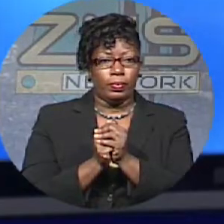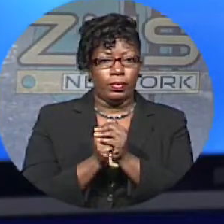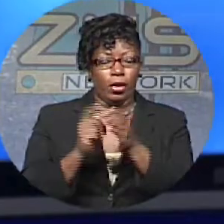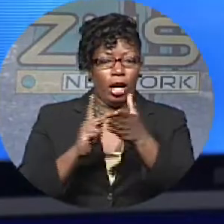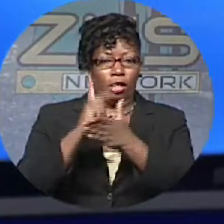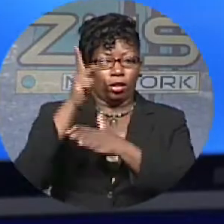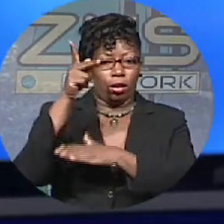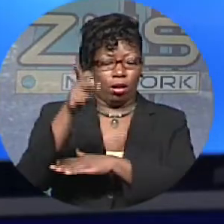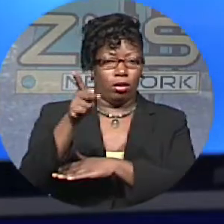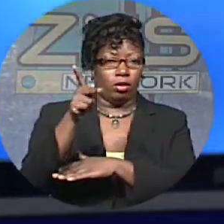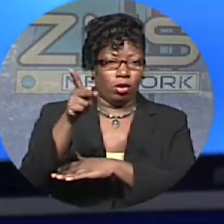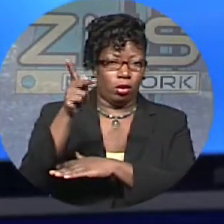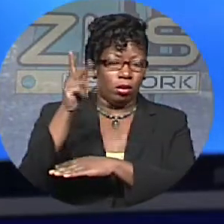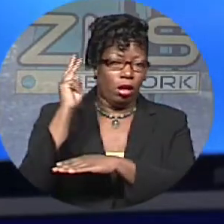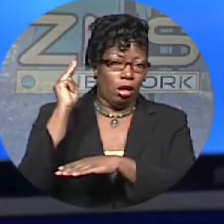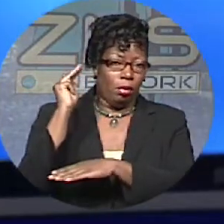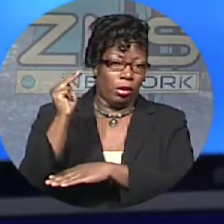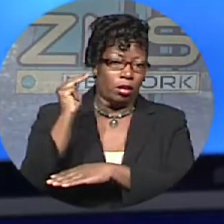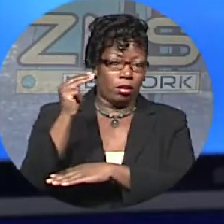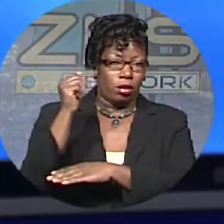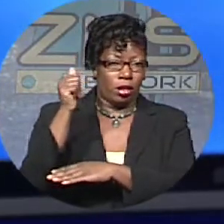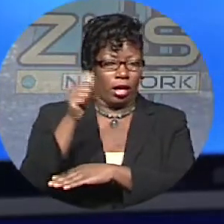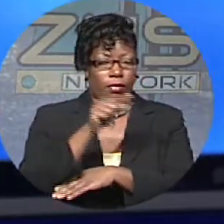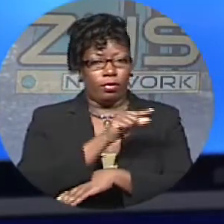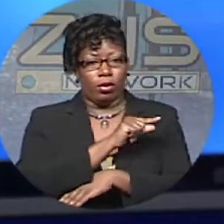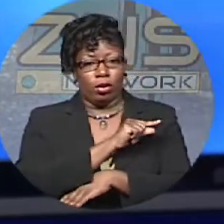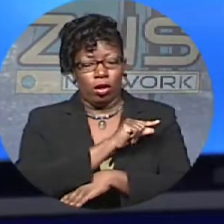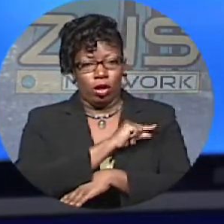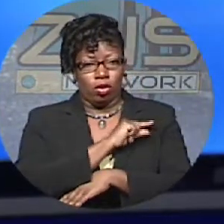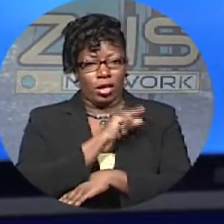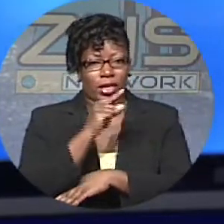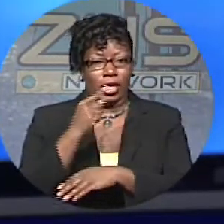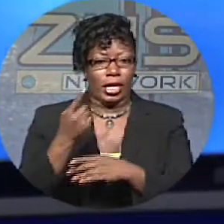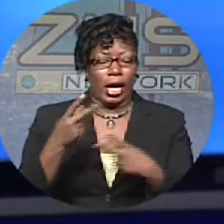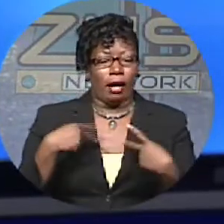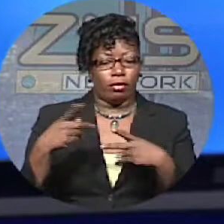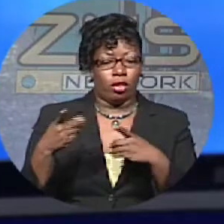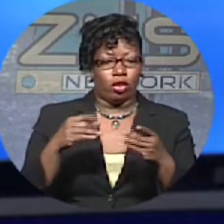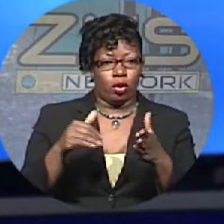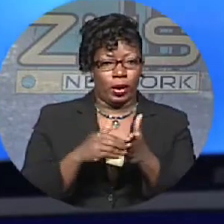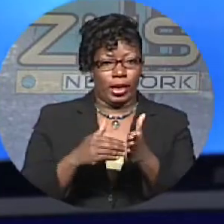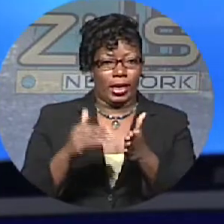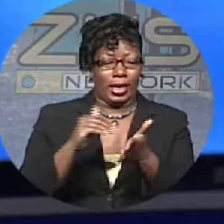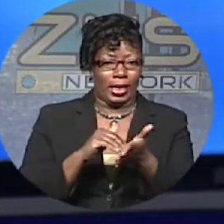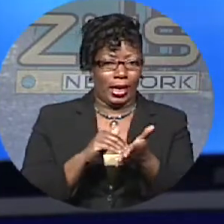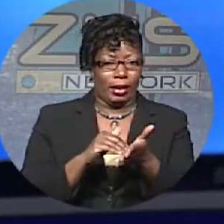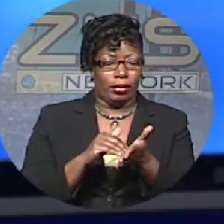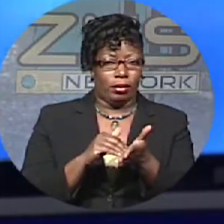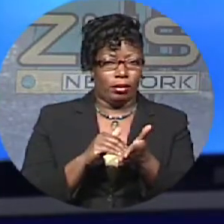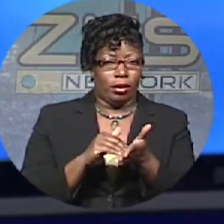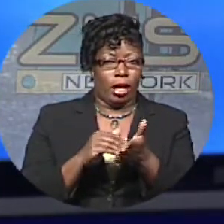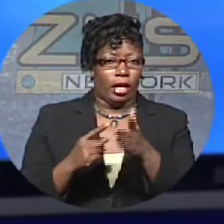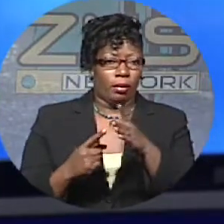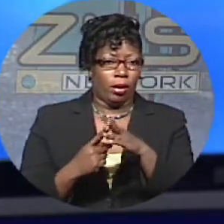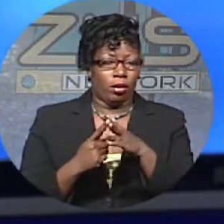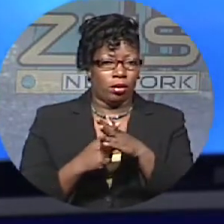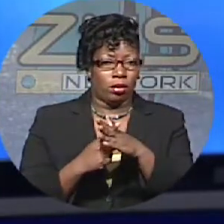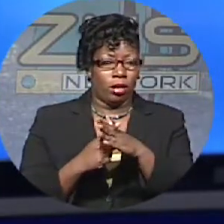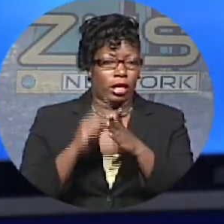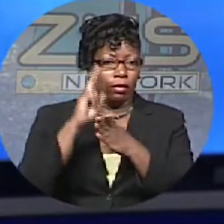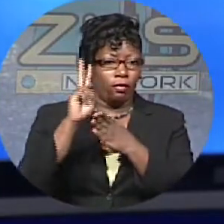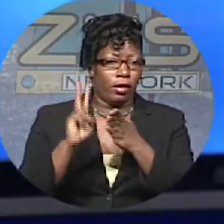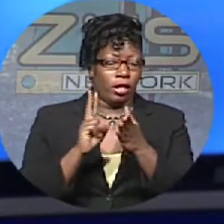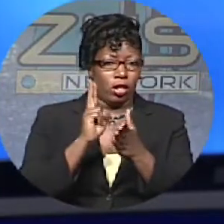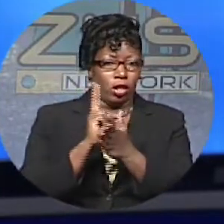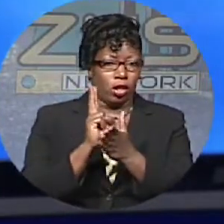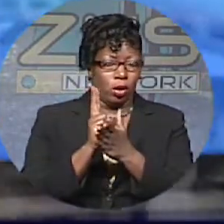Agriculture Minister V. Alfred Gray today said if he had to do it again, he would. This as he defended his appearance in a video with fashion